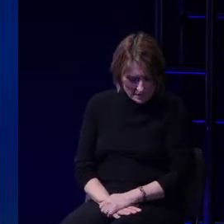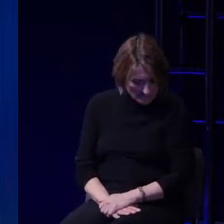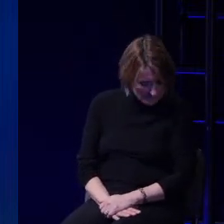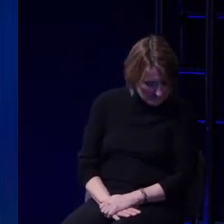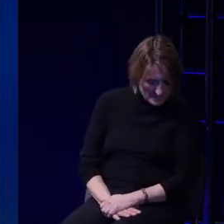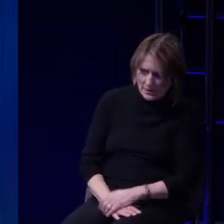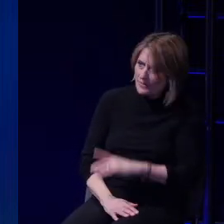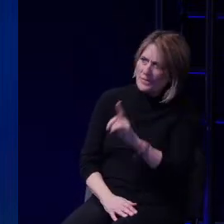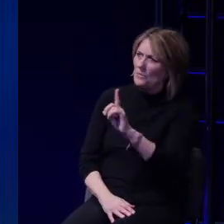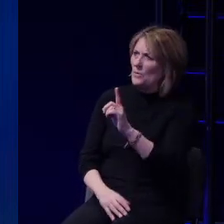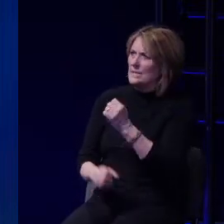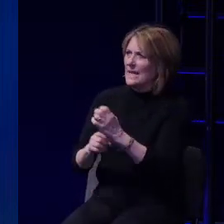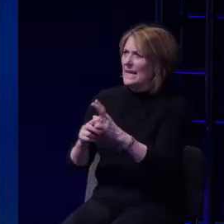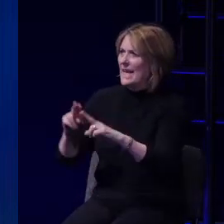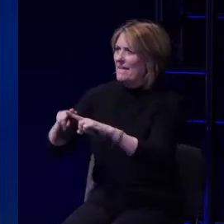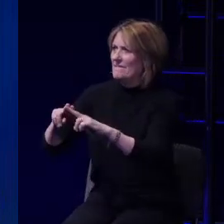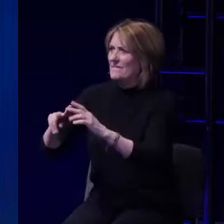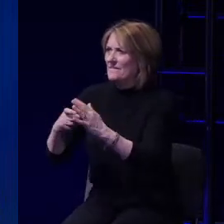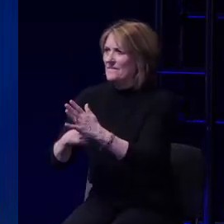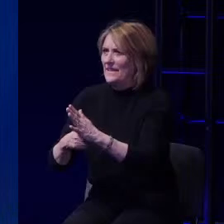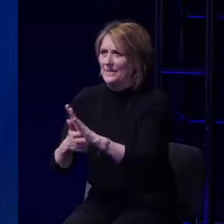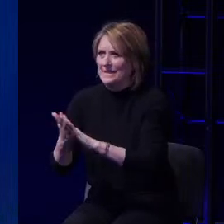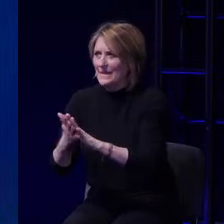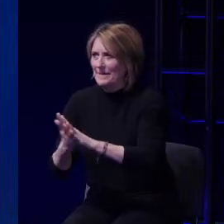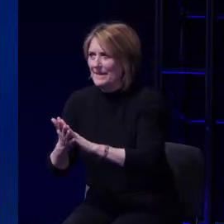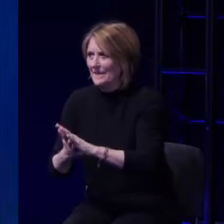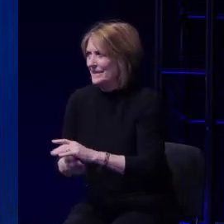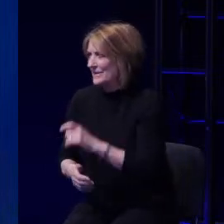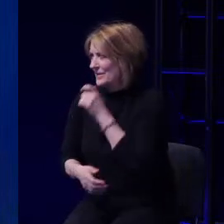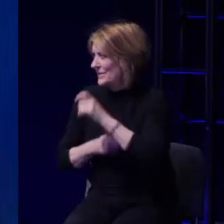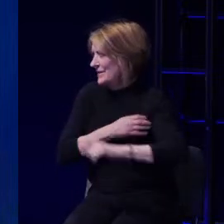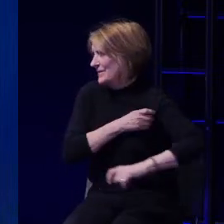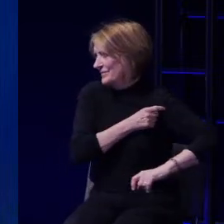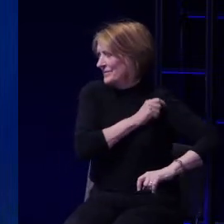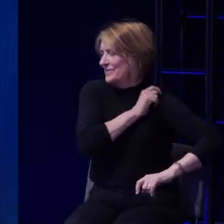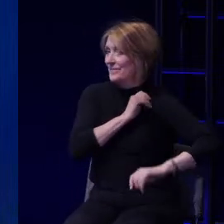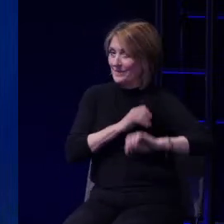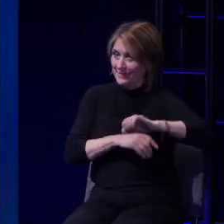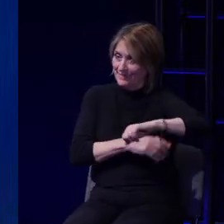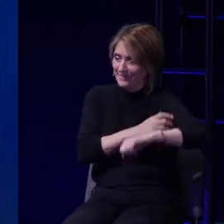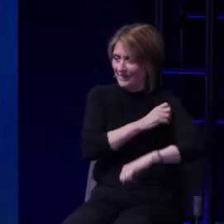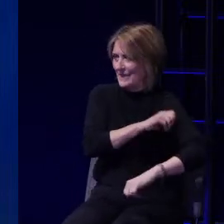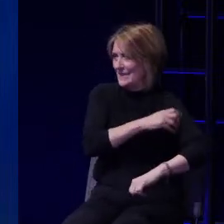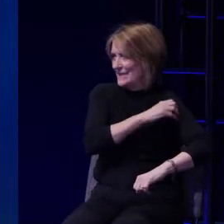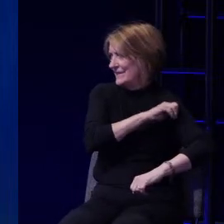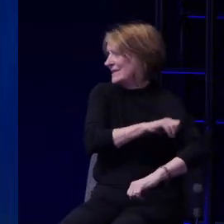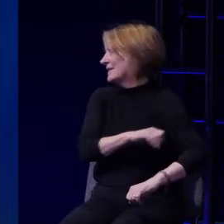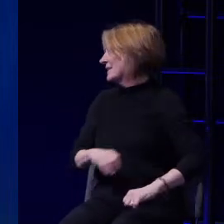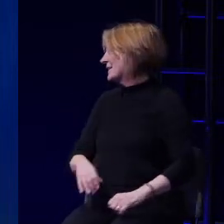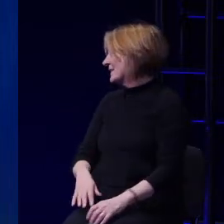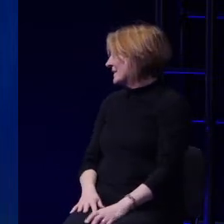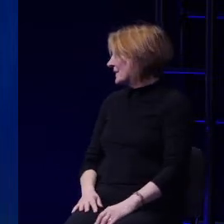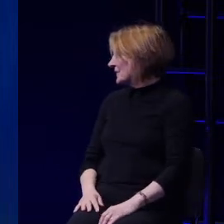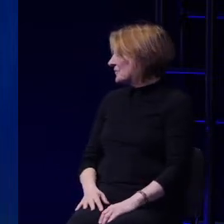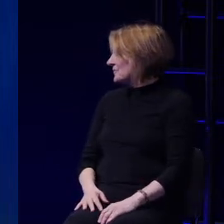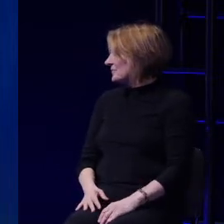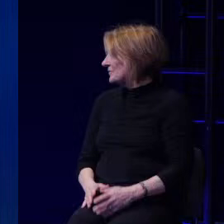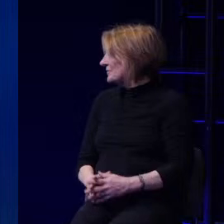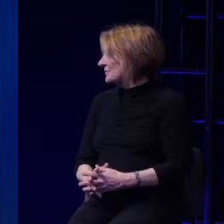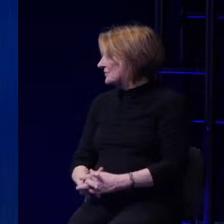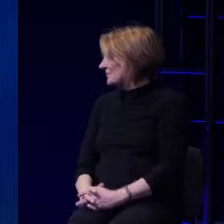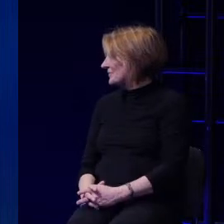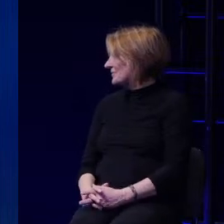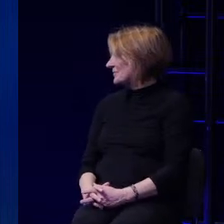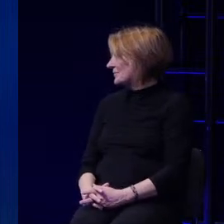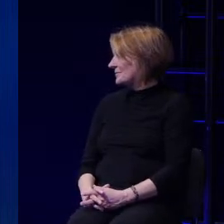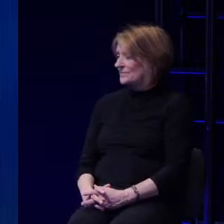gaffer? I knew the gaffer. I had worked out the gaffer. Yeah. There's a few things there, but there are other terms, and you know, it gets